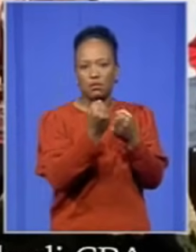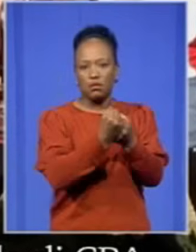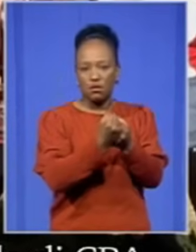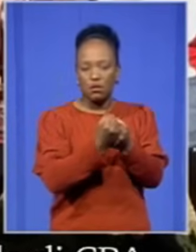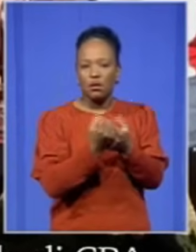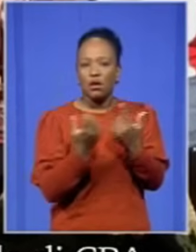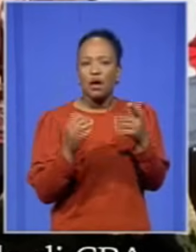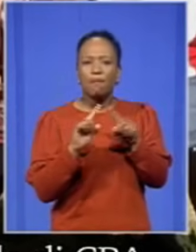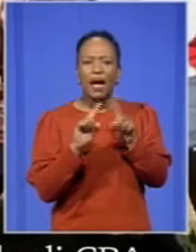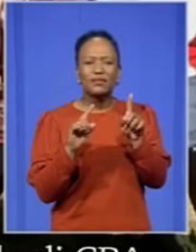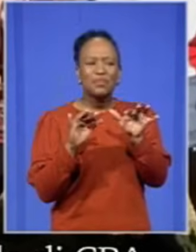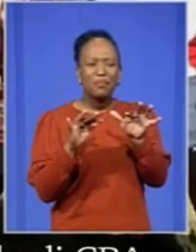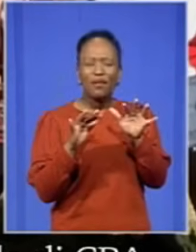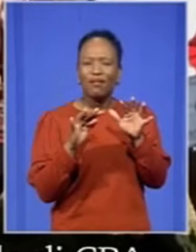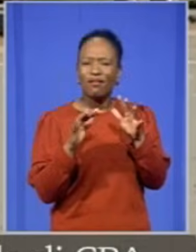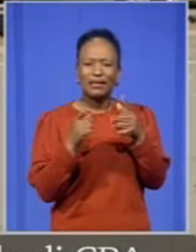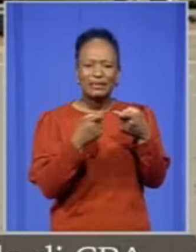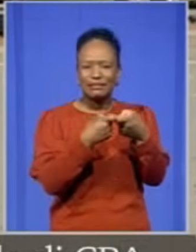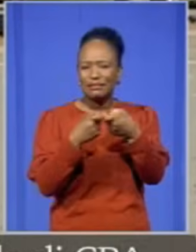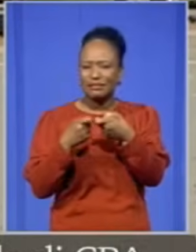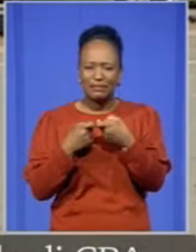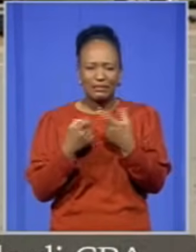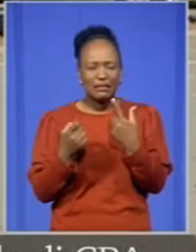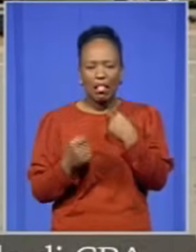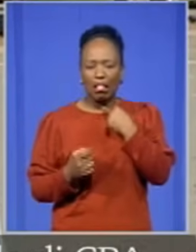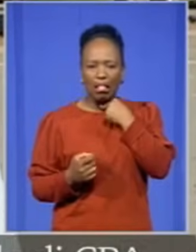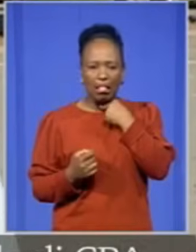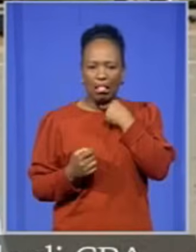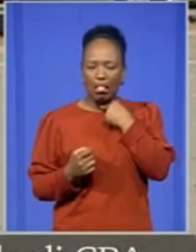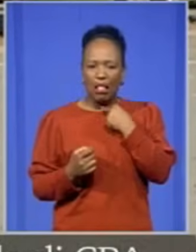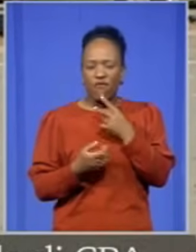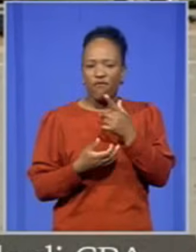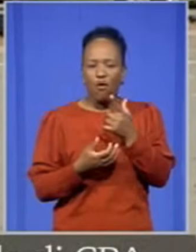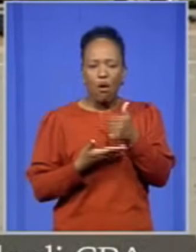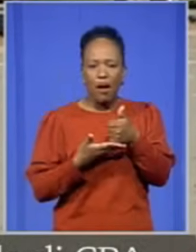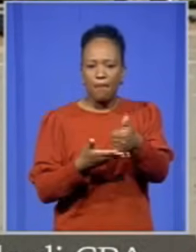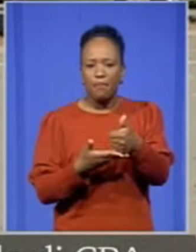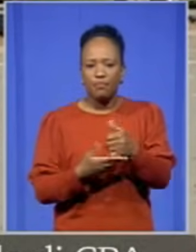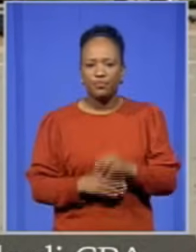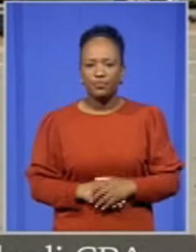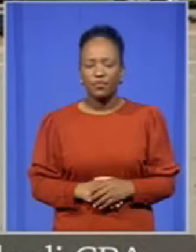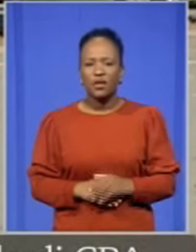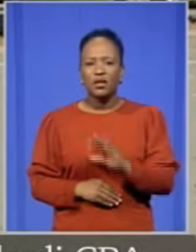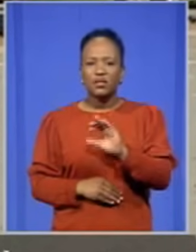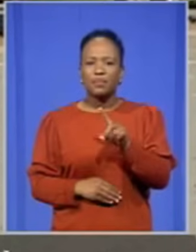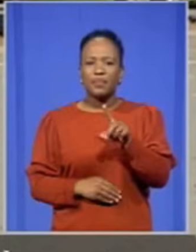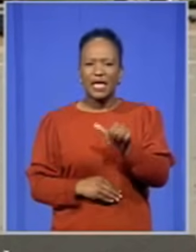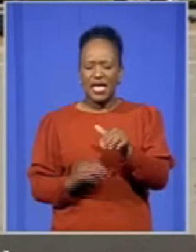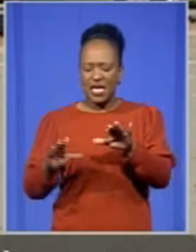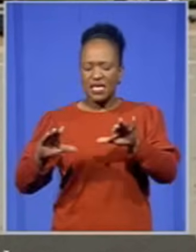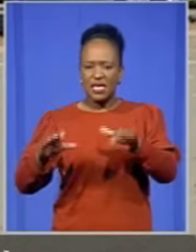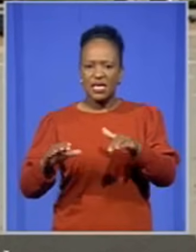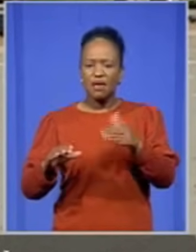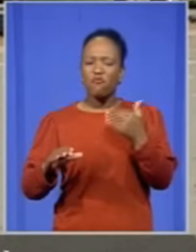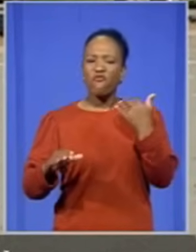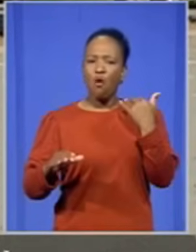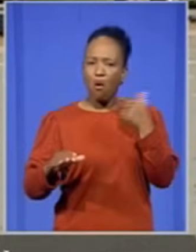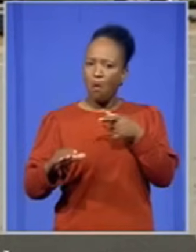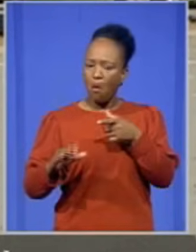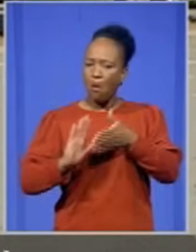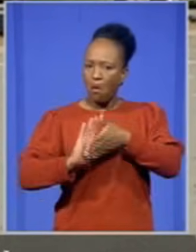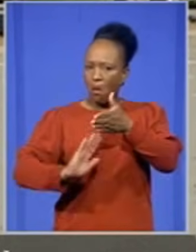dikgoka fa ba tshwanelwa ke go tshwara dikopano. CPA di parologane e simolola ne le CPA le gore it was thriving, e ne le nngwe ya di-CPA tse le gore ne re tshepetse gore e tla